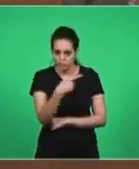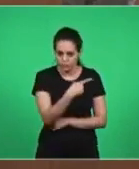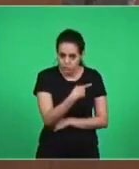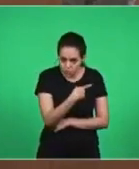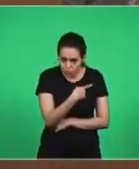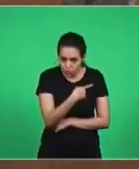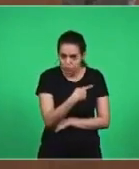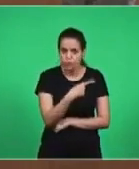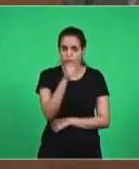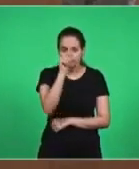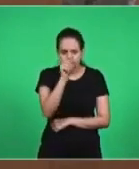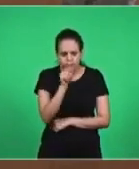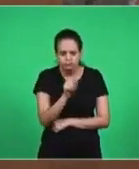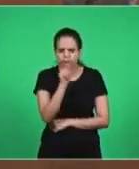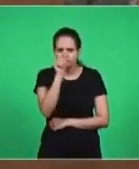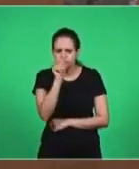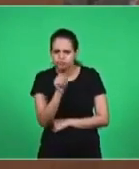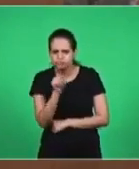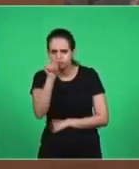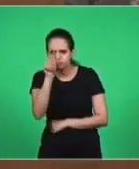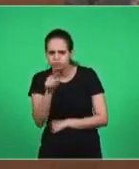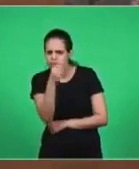The pastor,